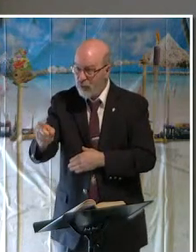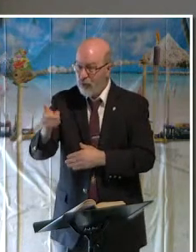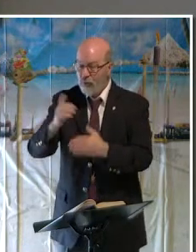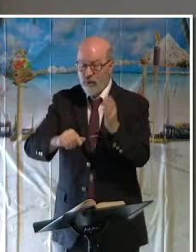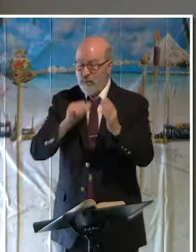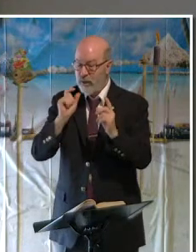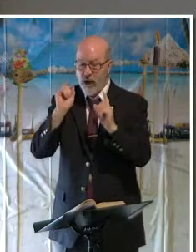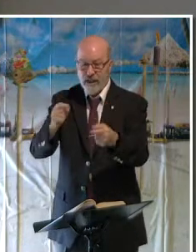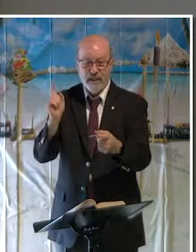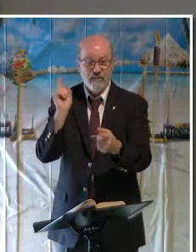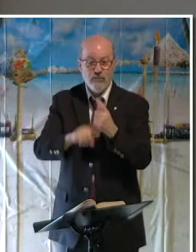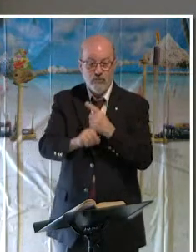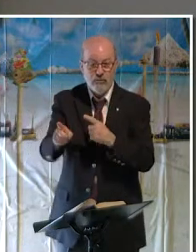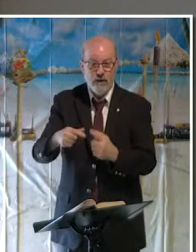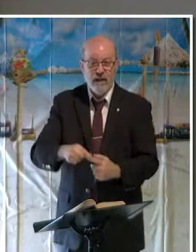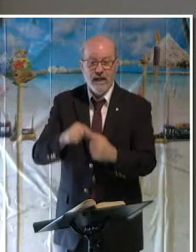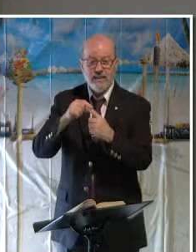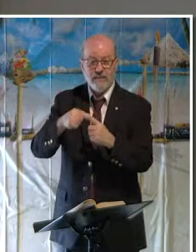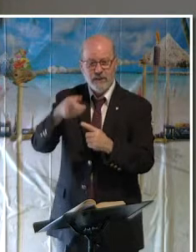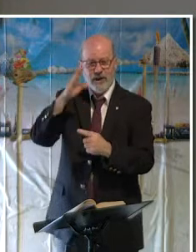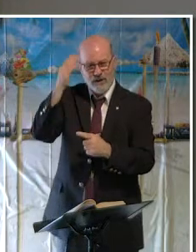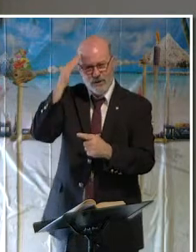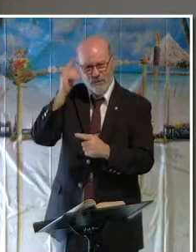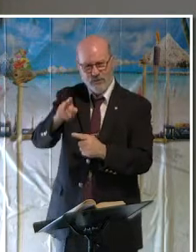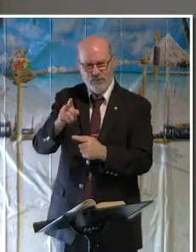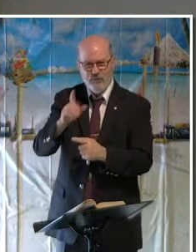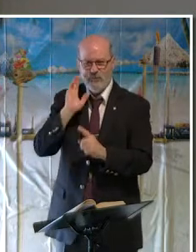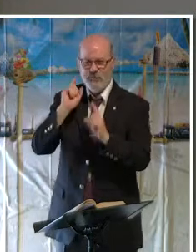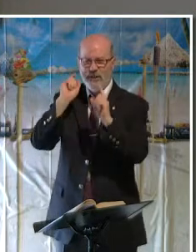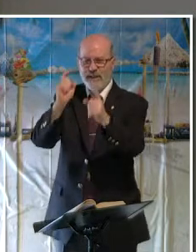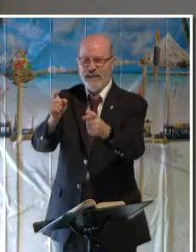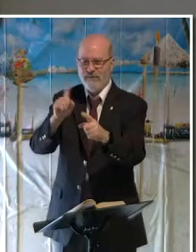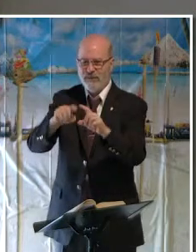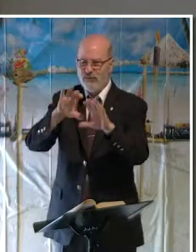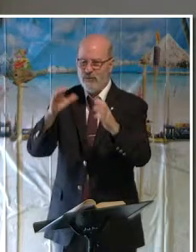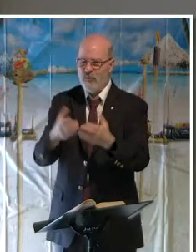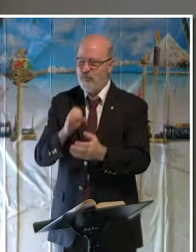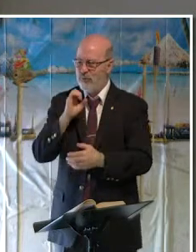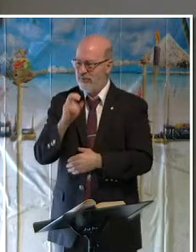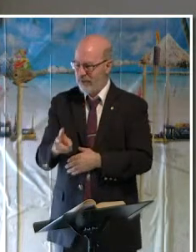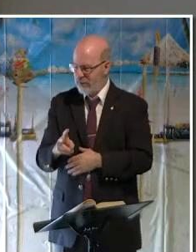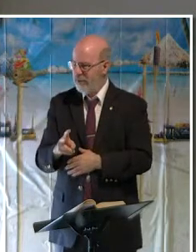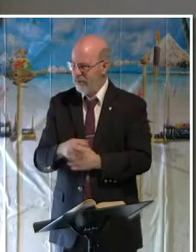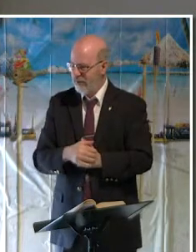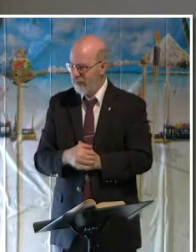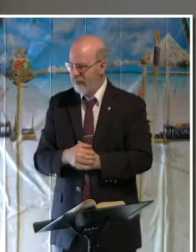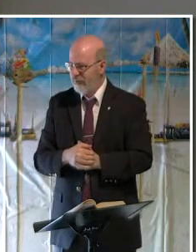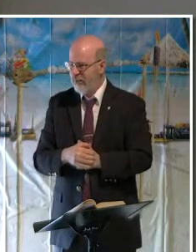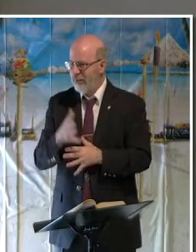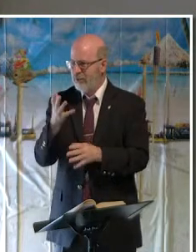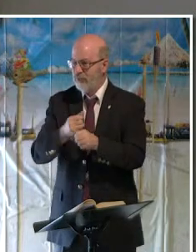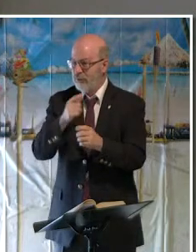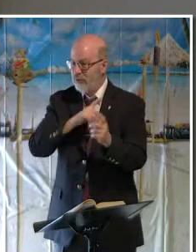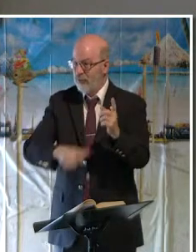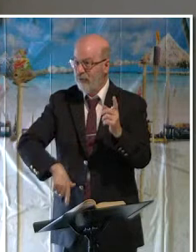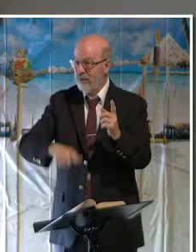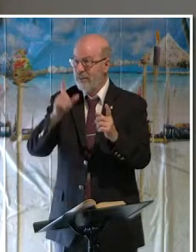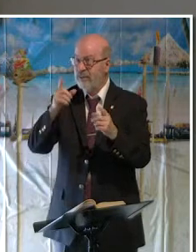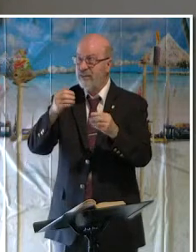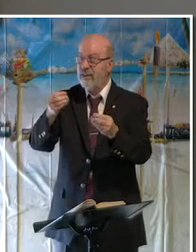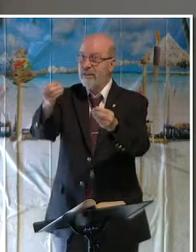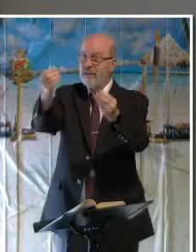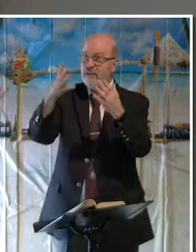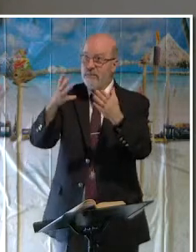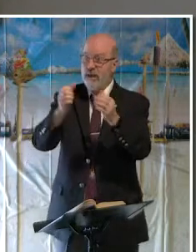otherwise would not give to you, except that he knows that you will give it to world evangelization. And so let's trust the Lord. His supply